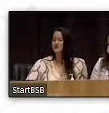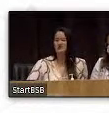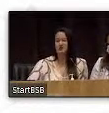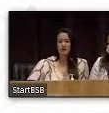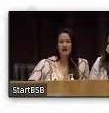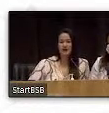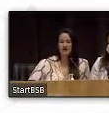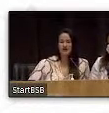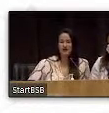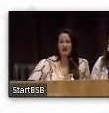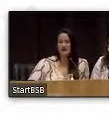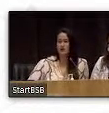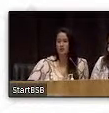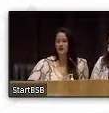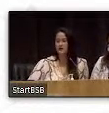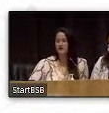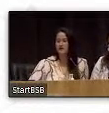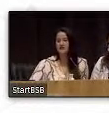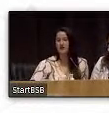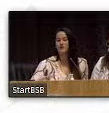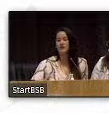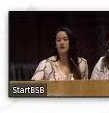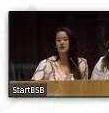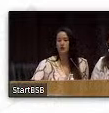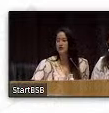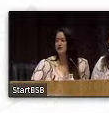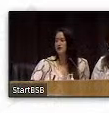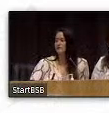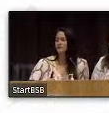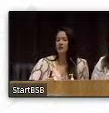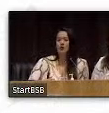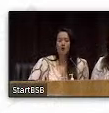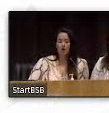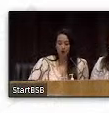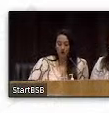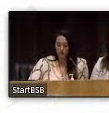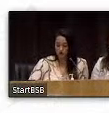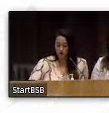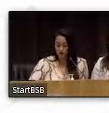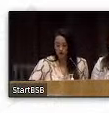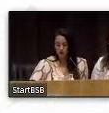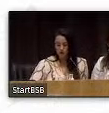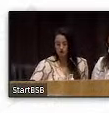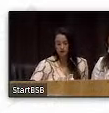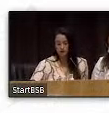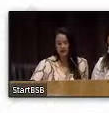Jaime Hospital. So we needed an intervention from neurology